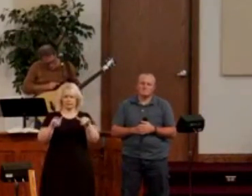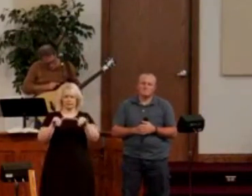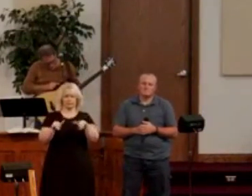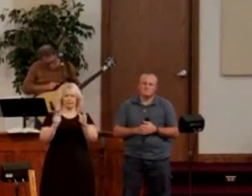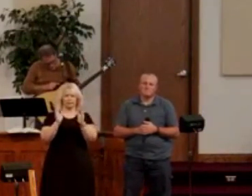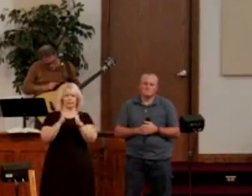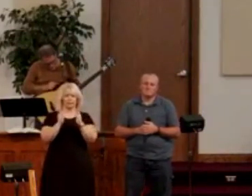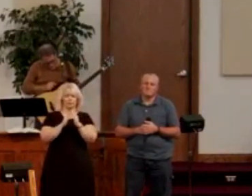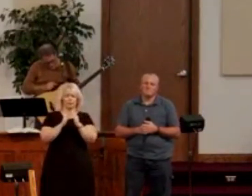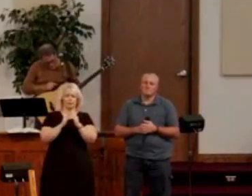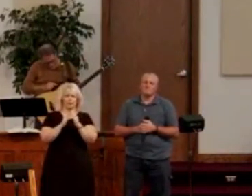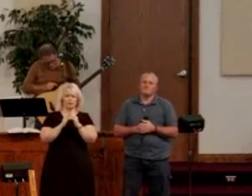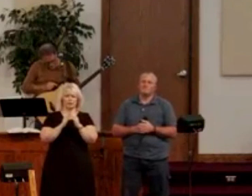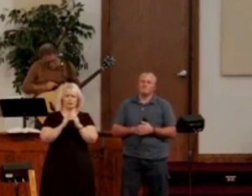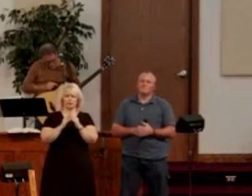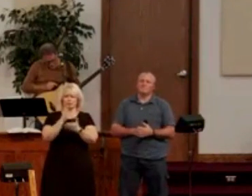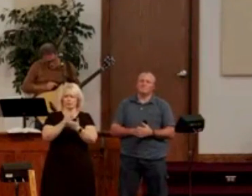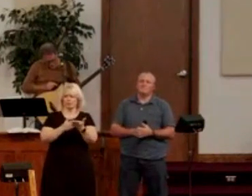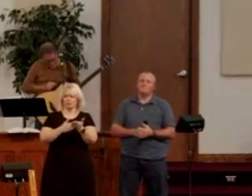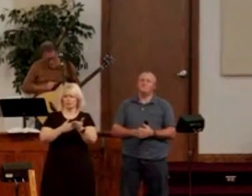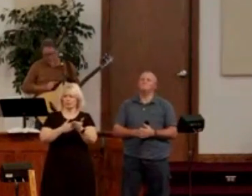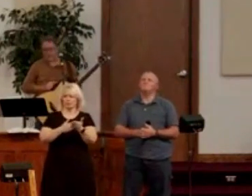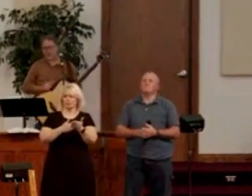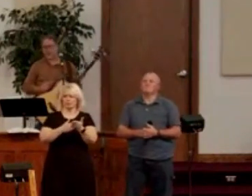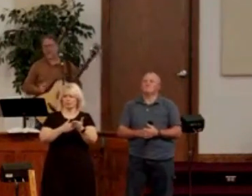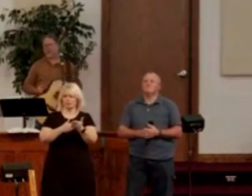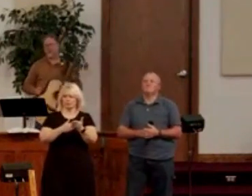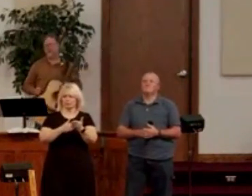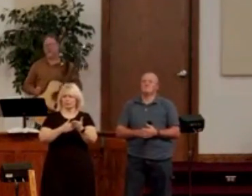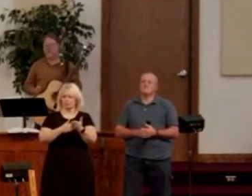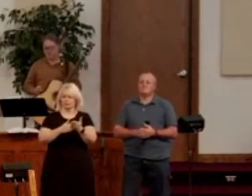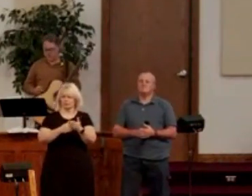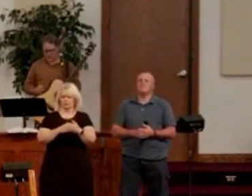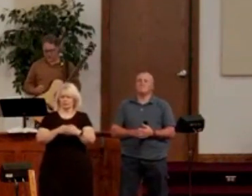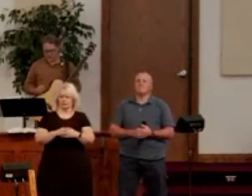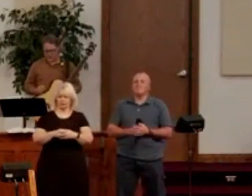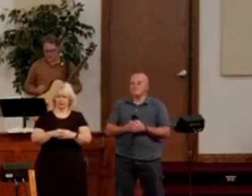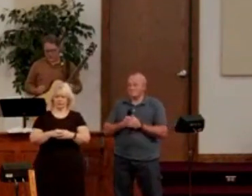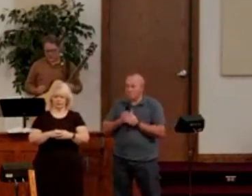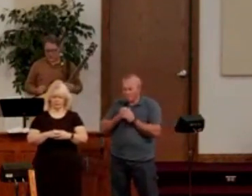for the meeting, those of you who want to be a part of it. Tony, would you close us in a word of prayer?